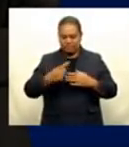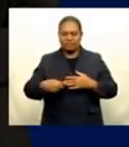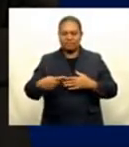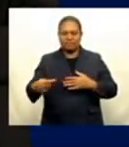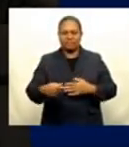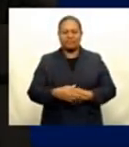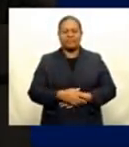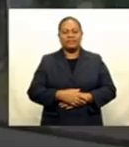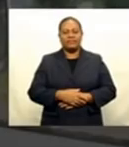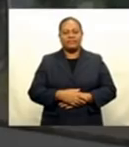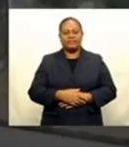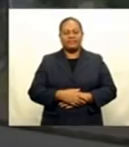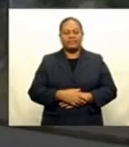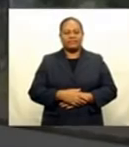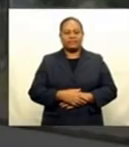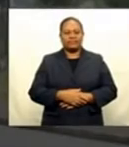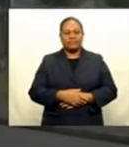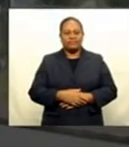Lina Rees has more.